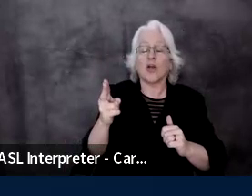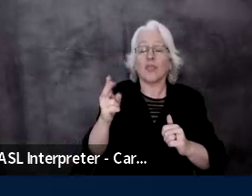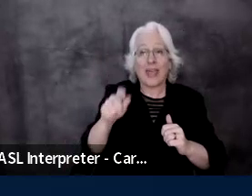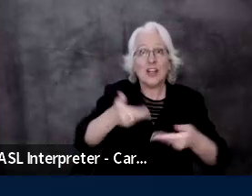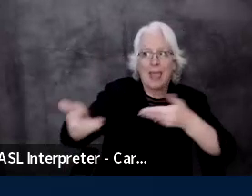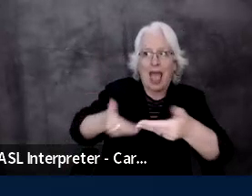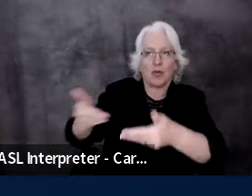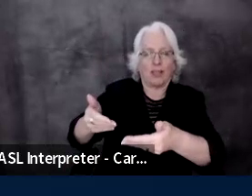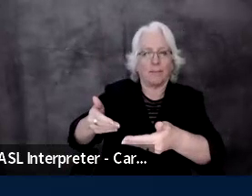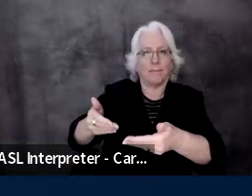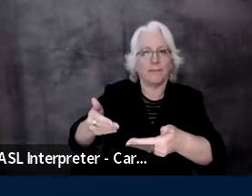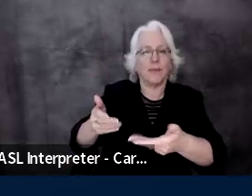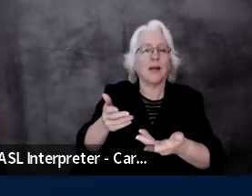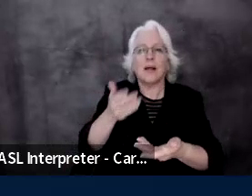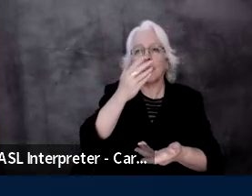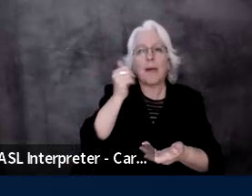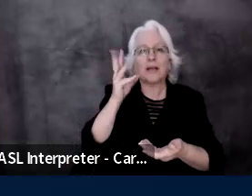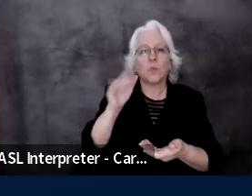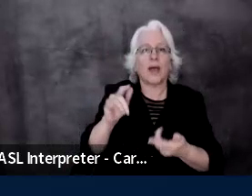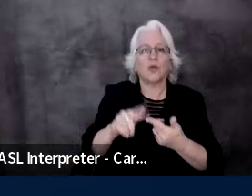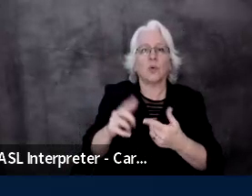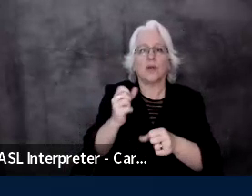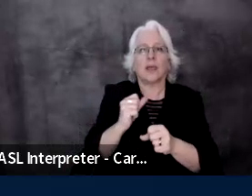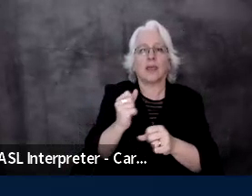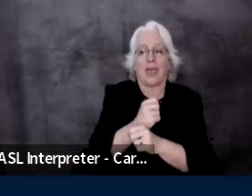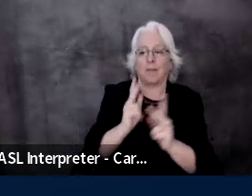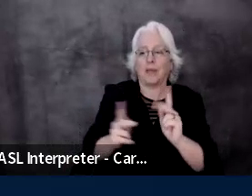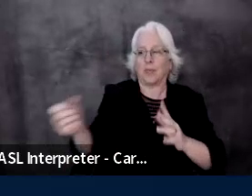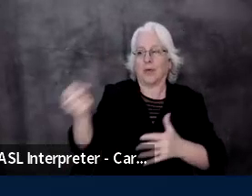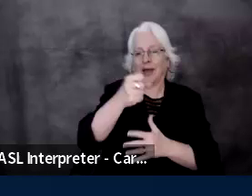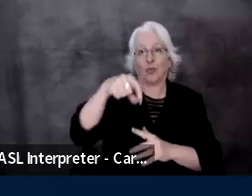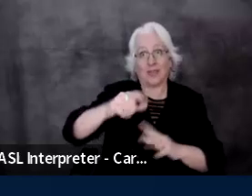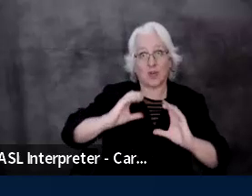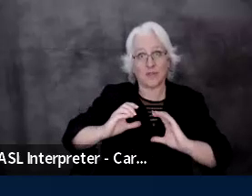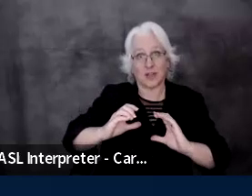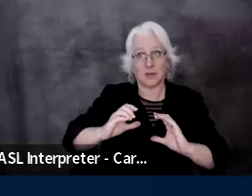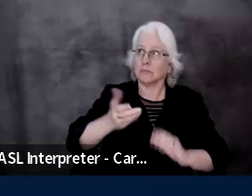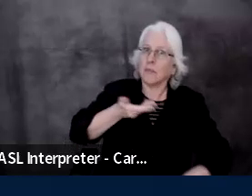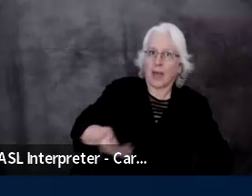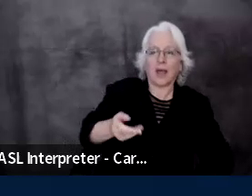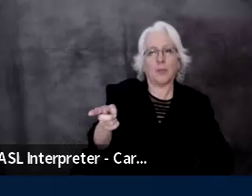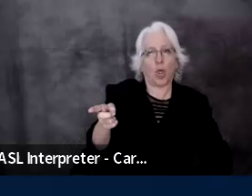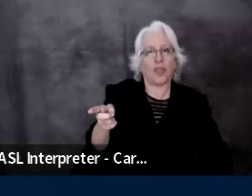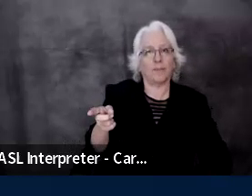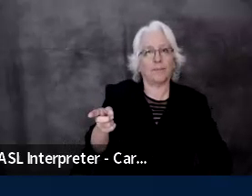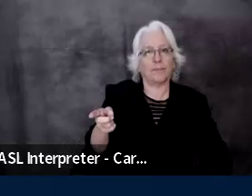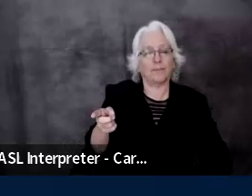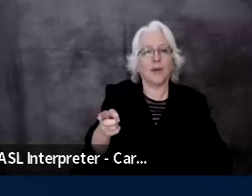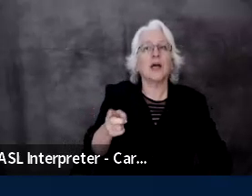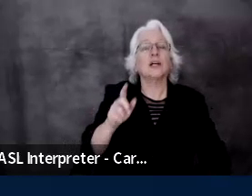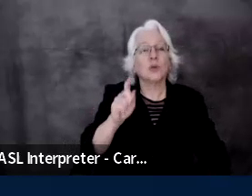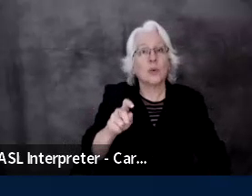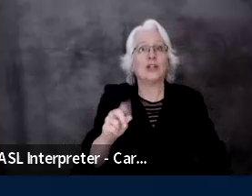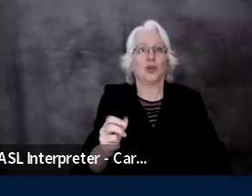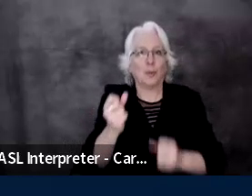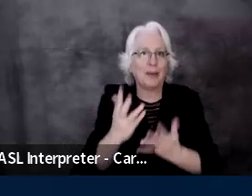way that we could get people with disabilities into these conversations is for them to be employed. So we need to do lots of things,